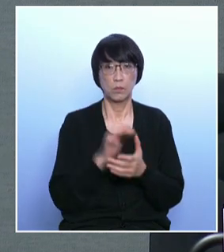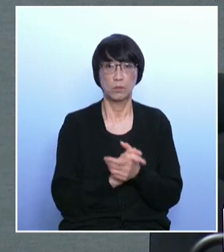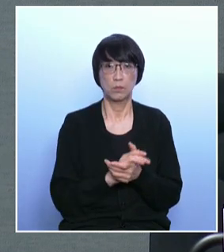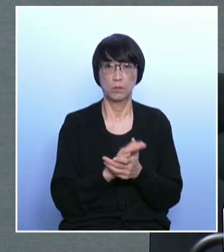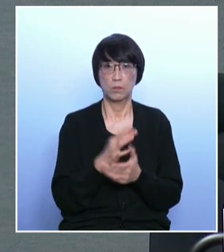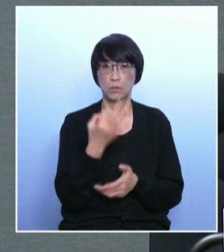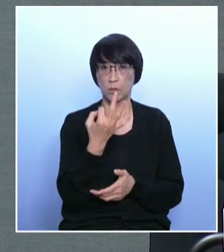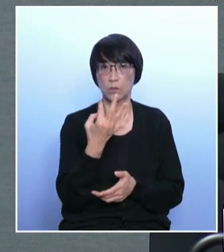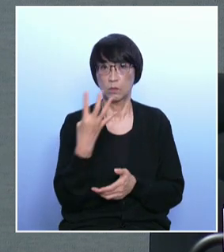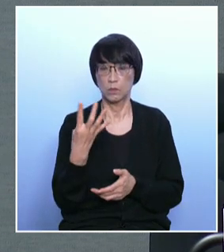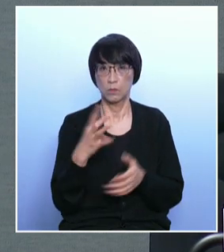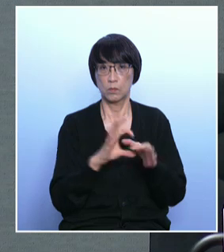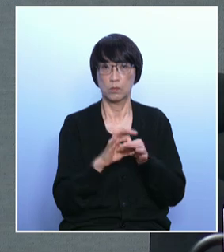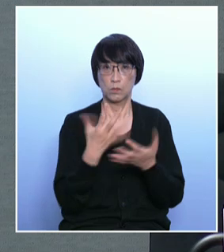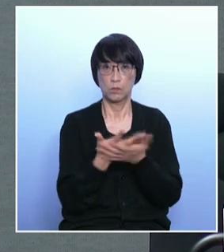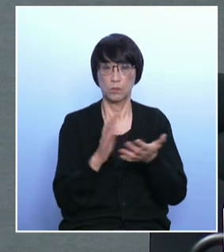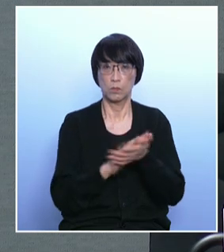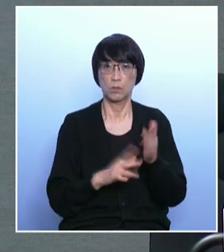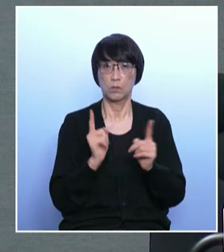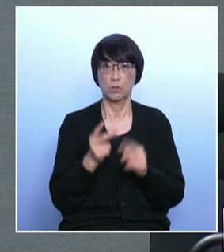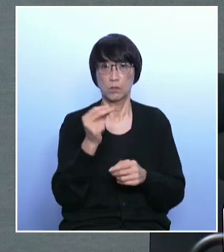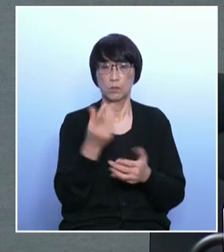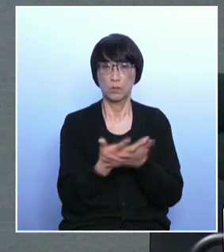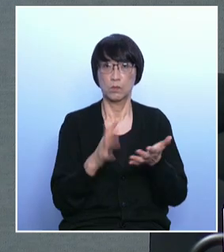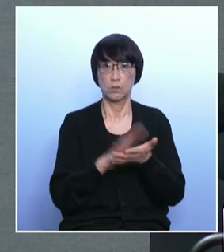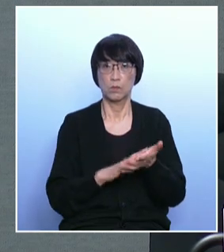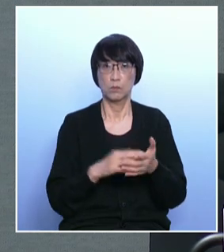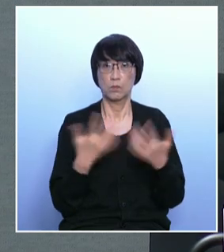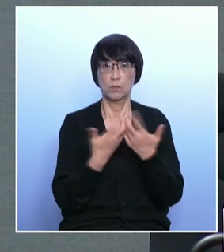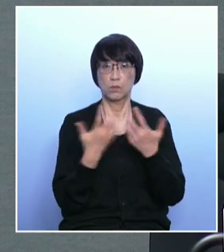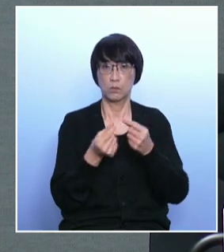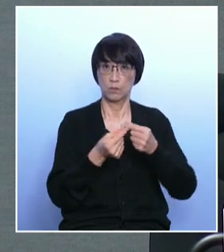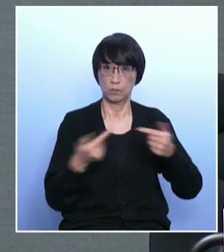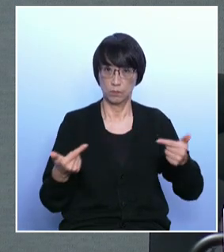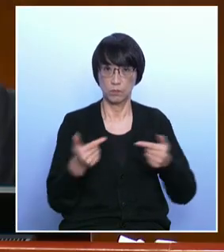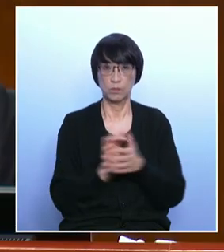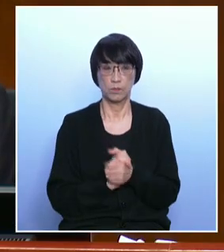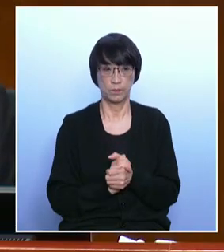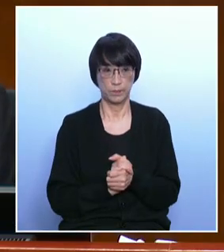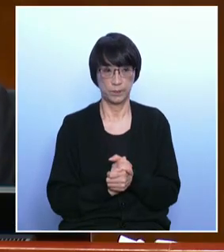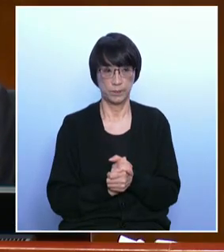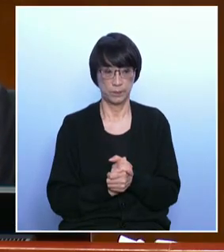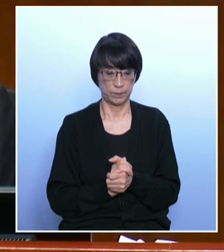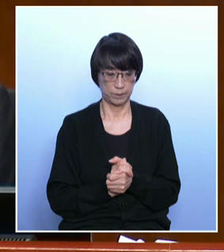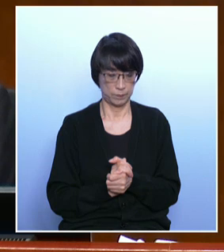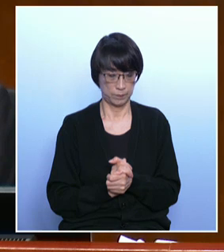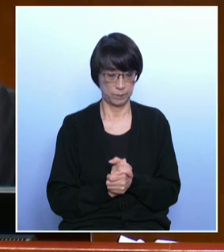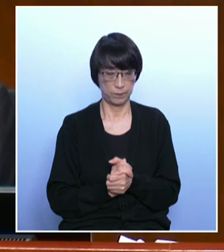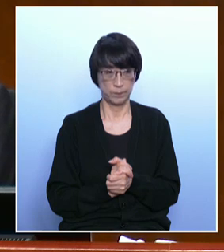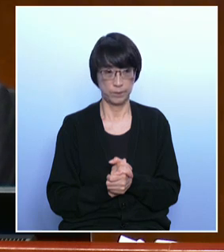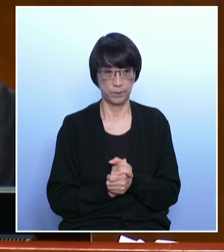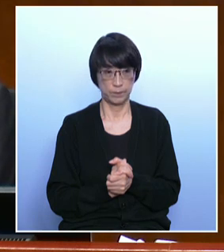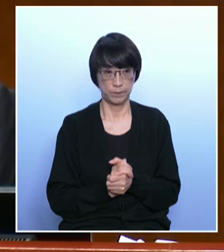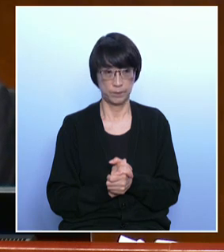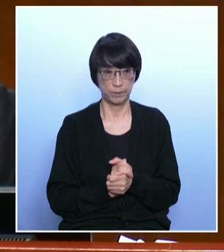They were launched not long ago. We hope to expand the number of clusters from 4 to 7.